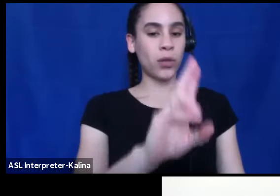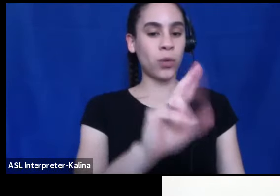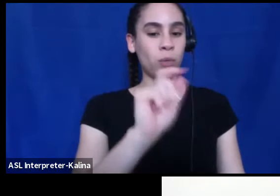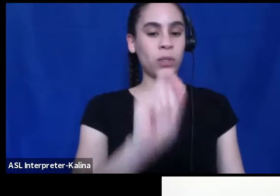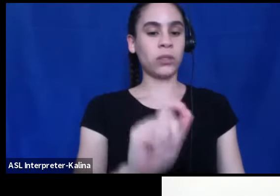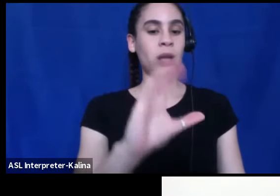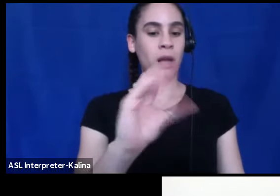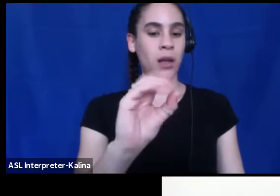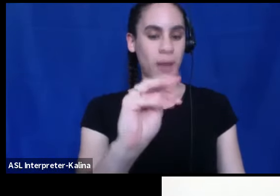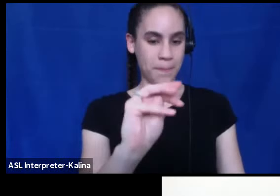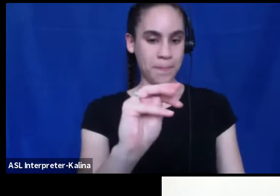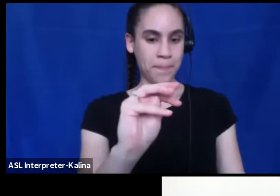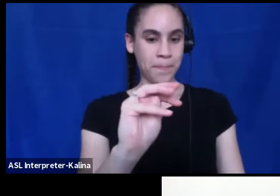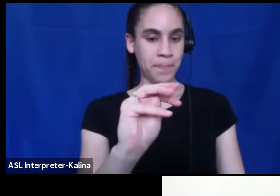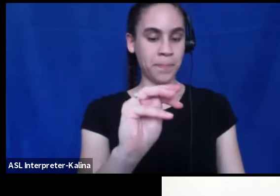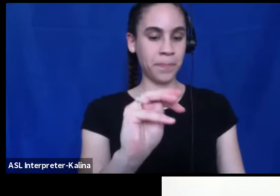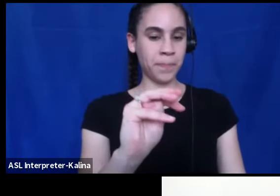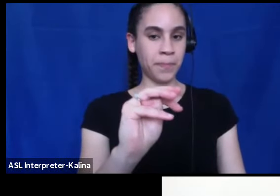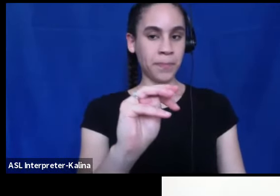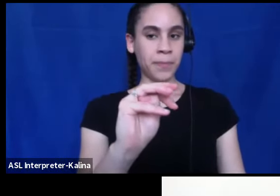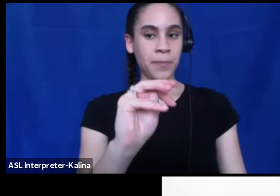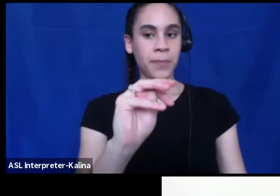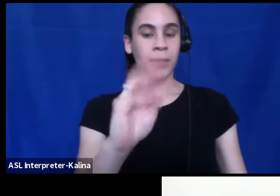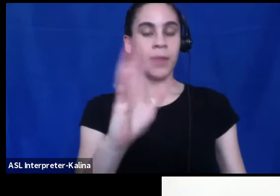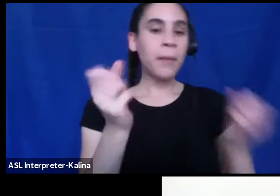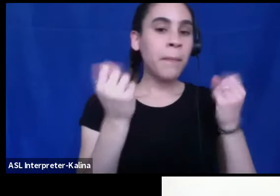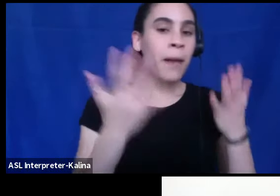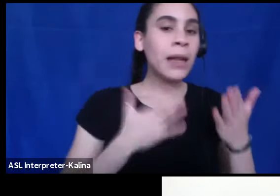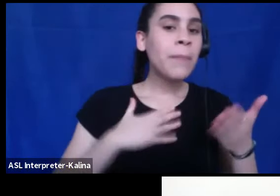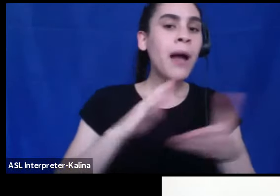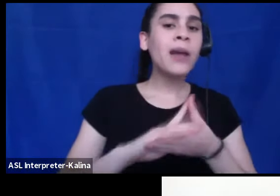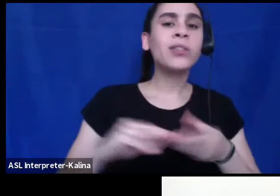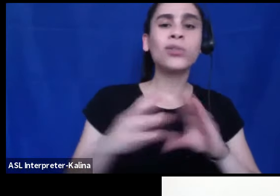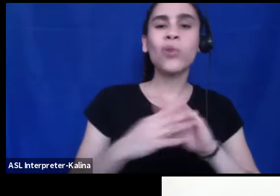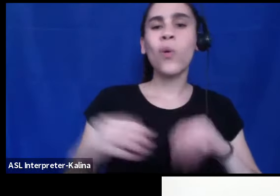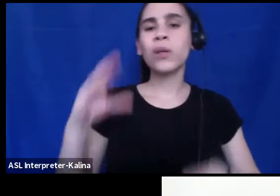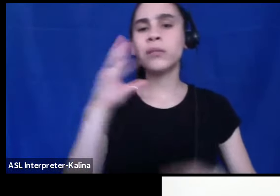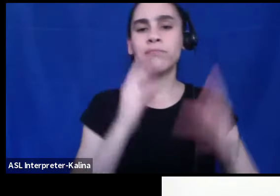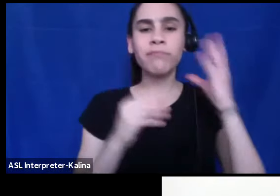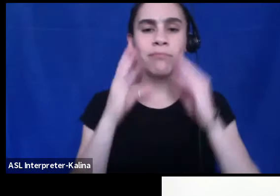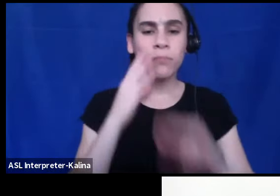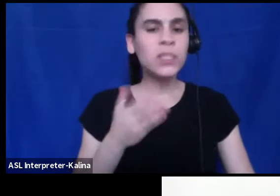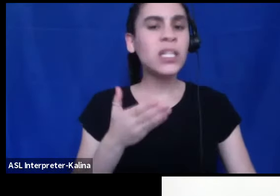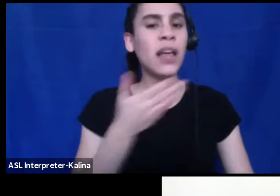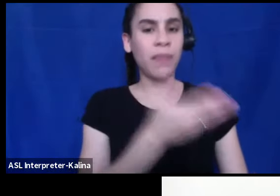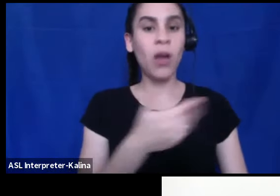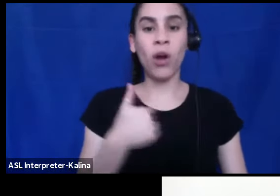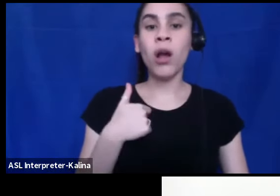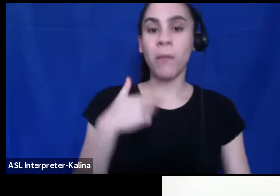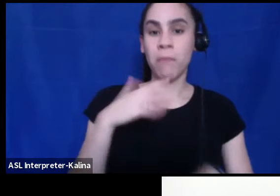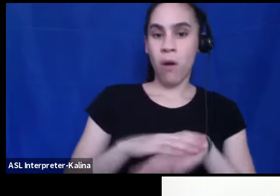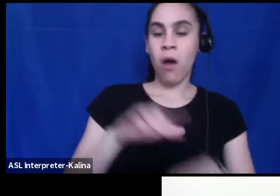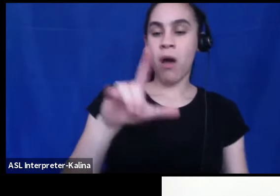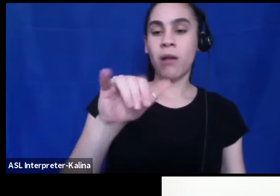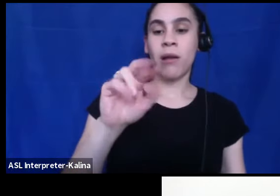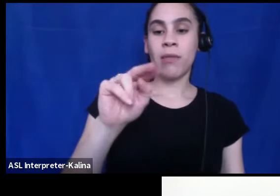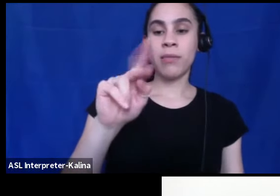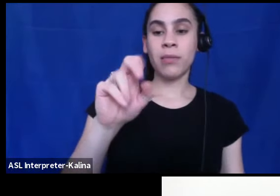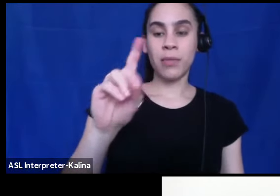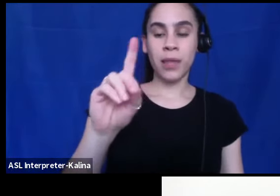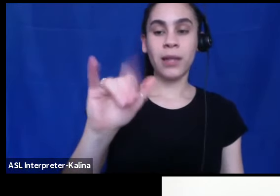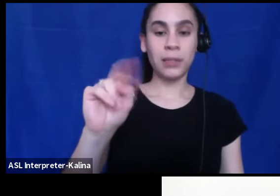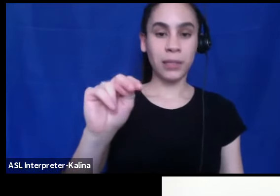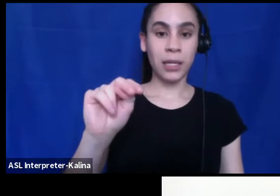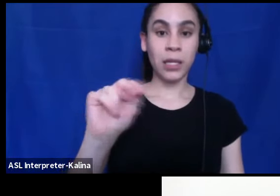krliu.com. A lot of my like stories and journey are there. I'm on LinkedIn. I'm on Twitter. I think my